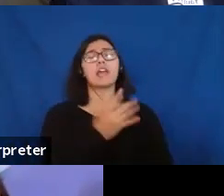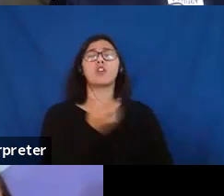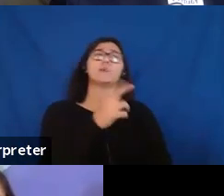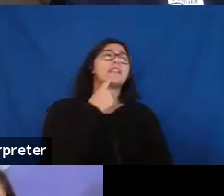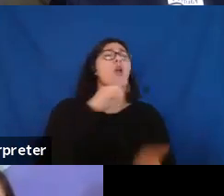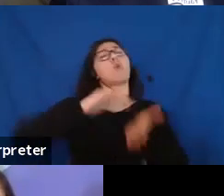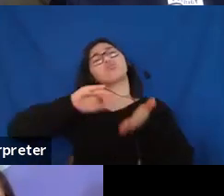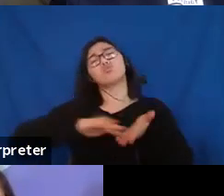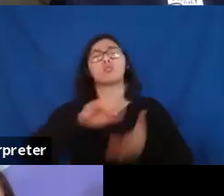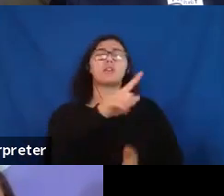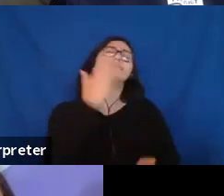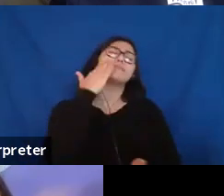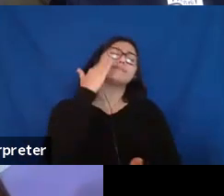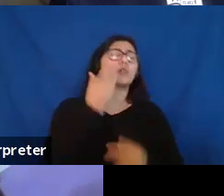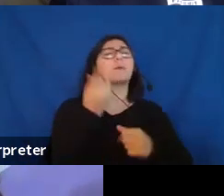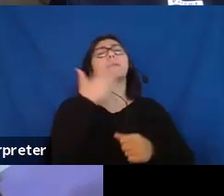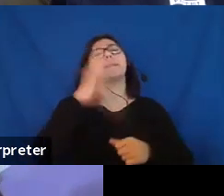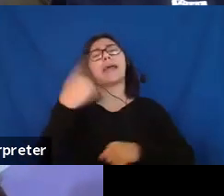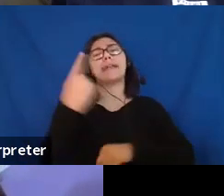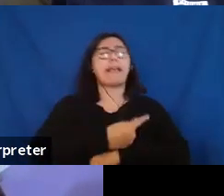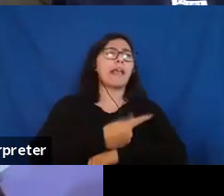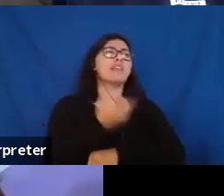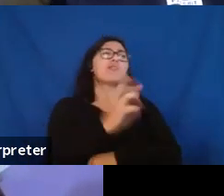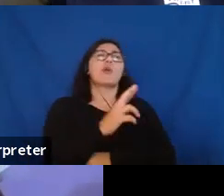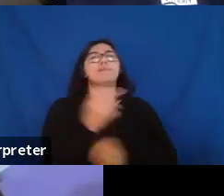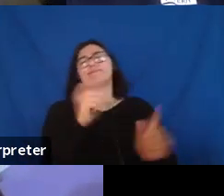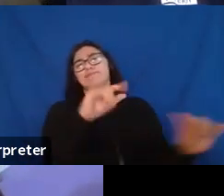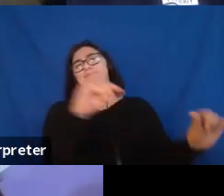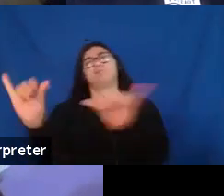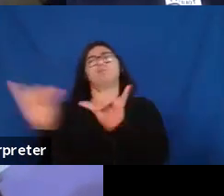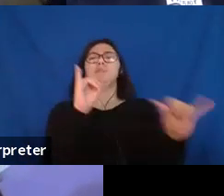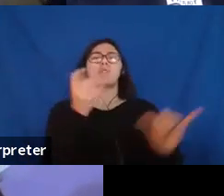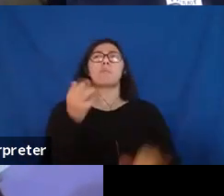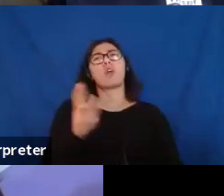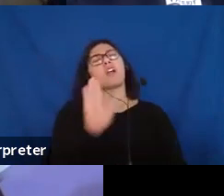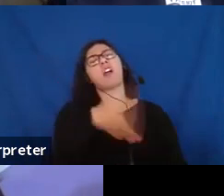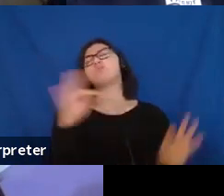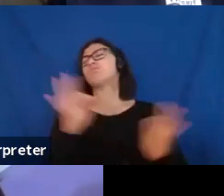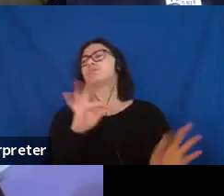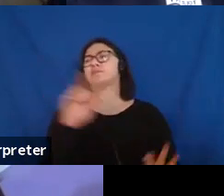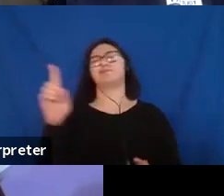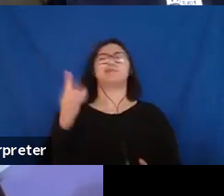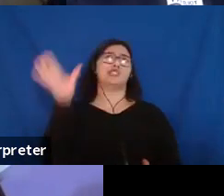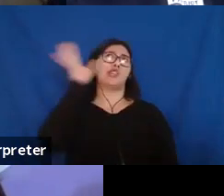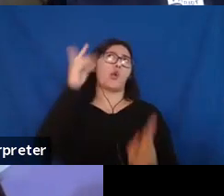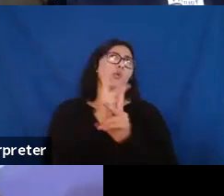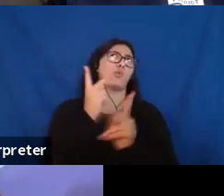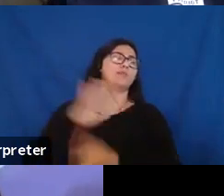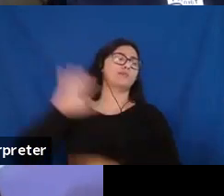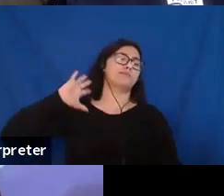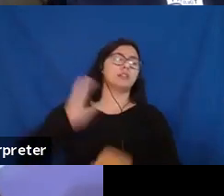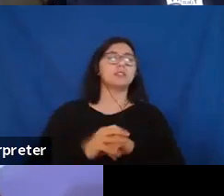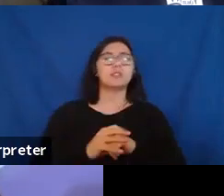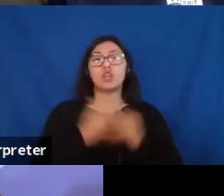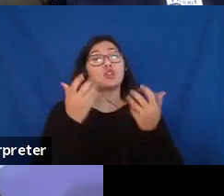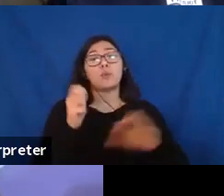day, or yeah, everybody says that, or, oh, it wasn't such a big deal, I'm sure she's heard worse, right? And you certainly don't want to blame or judge the target, like, oh yeah,